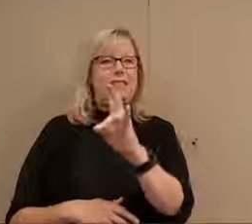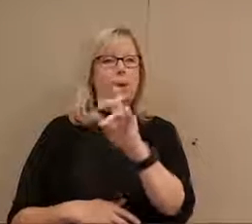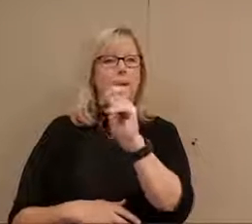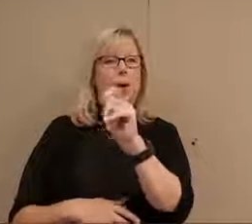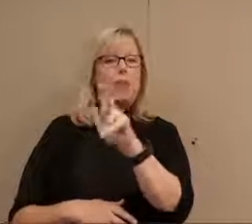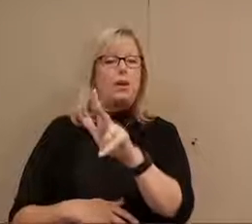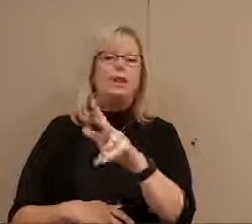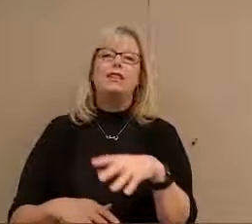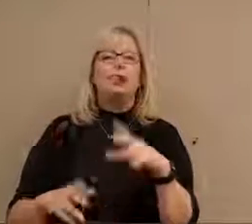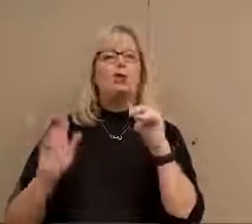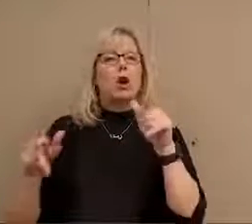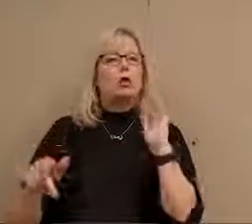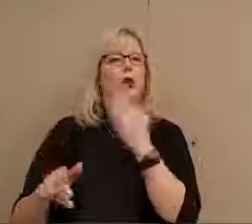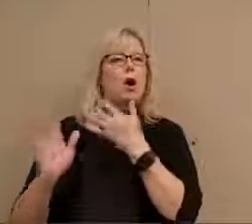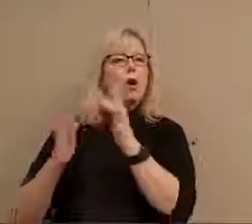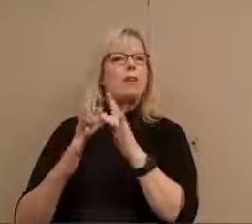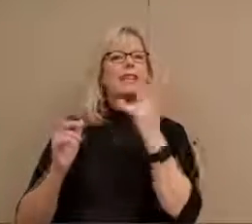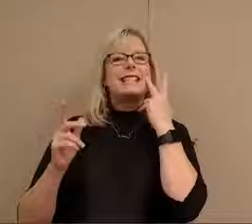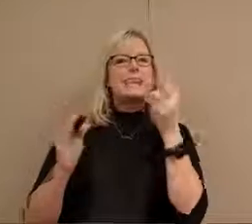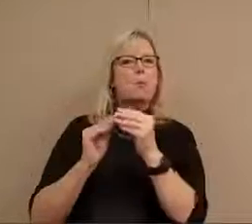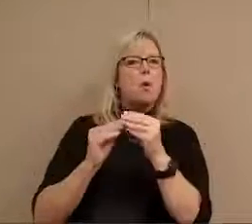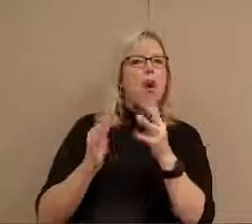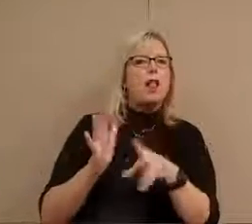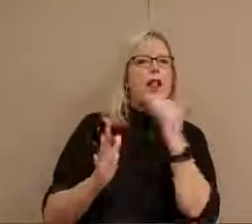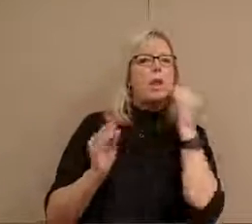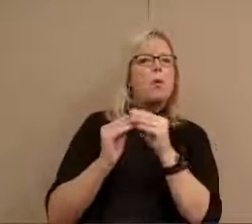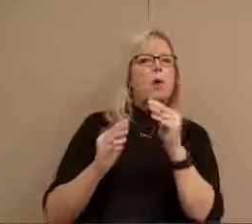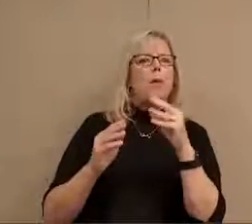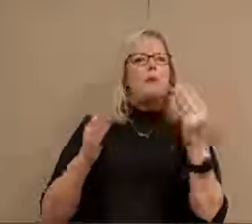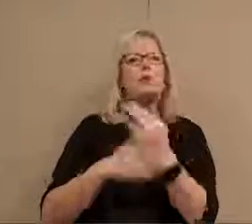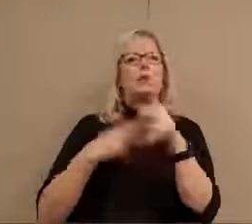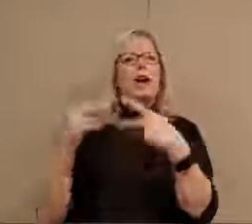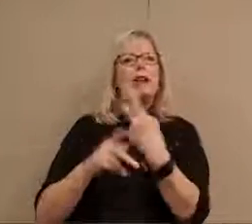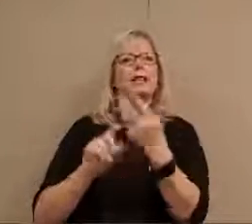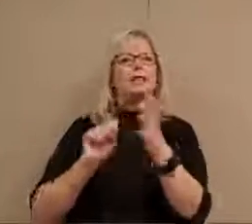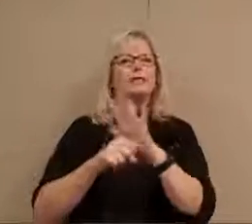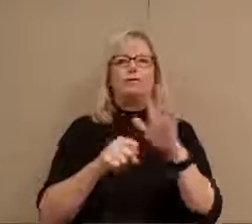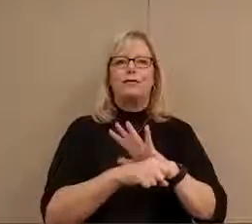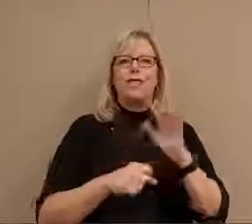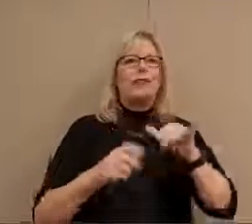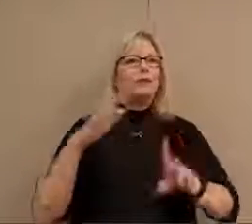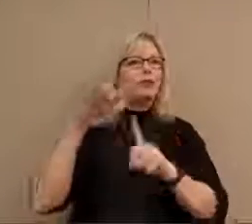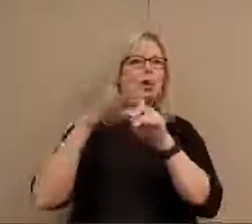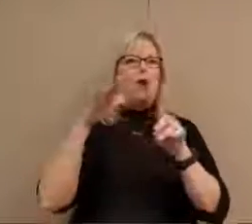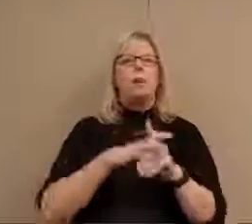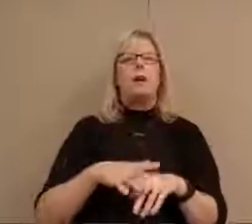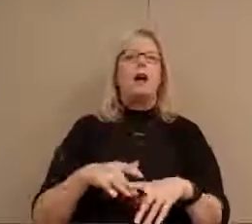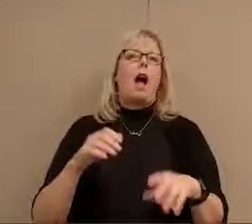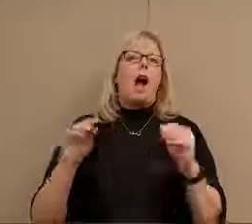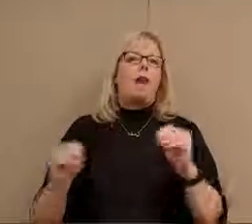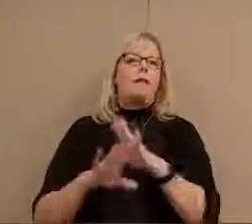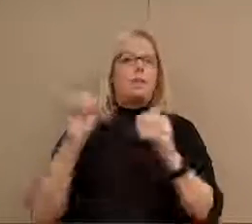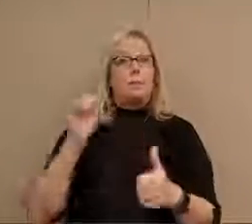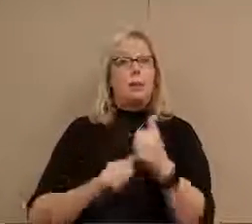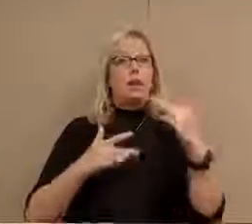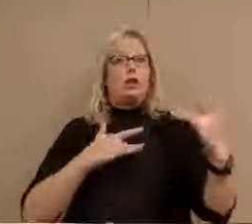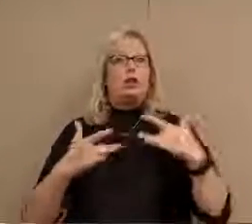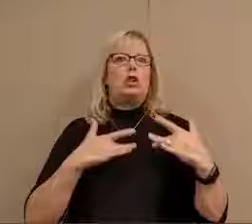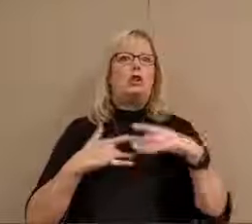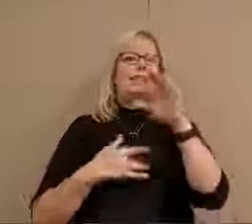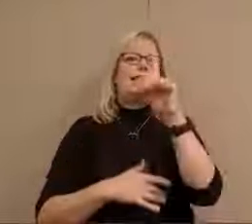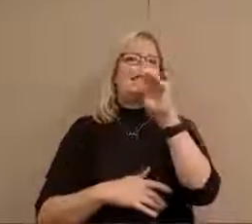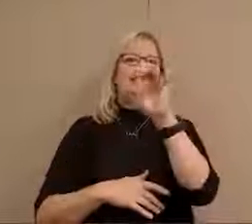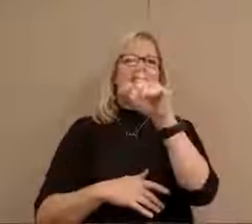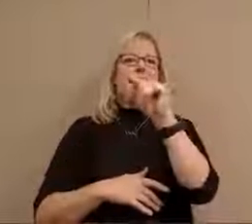B16677.3. You can go to our website for more information about the variants that are circulating out there. Obviously, the big variant of concern right now is the Delta